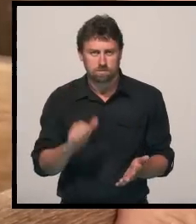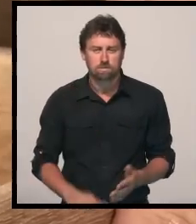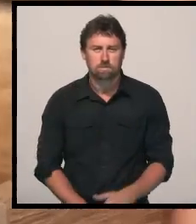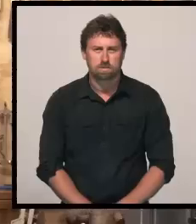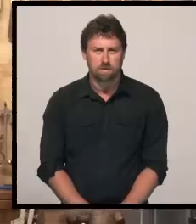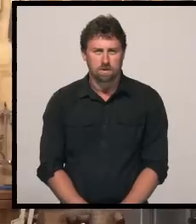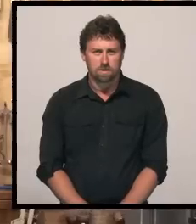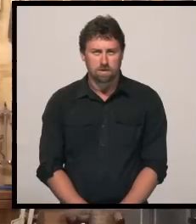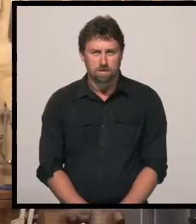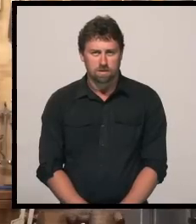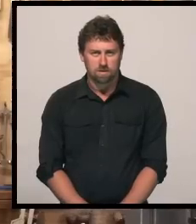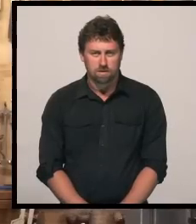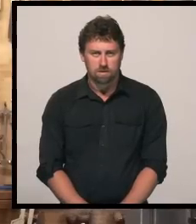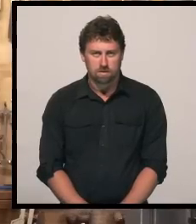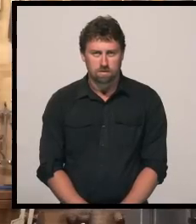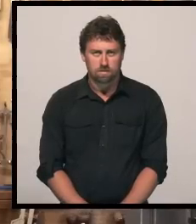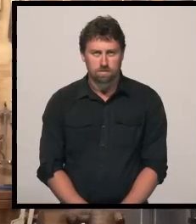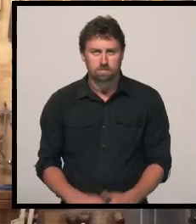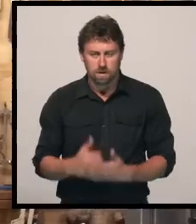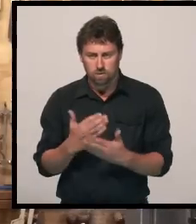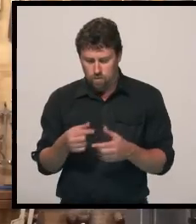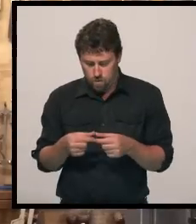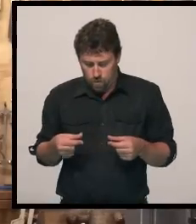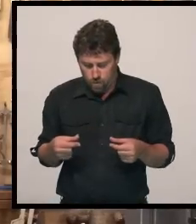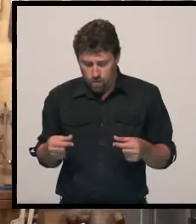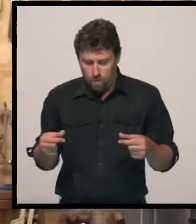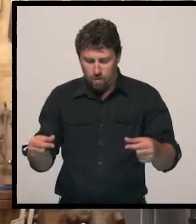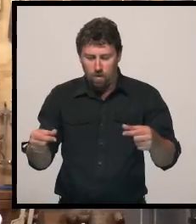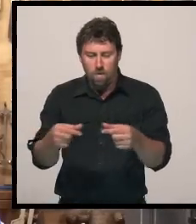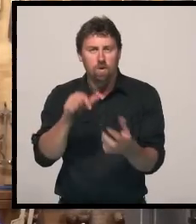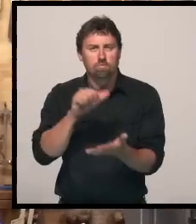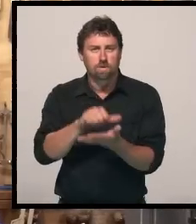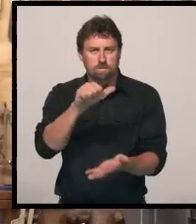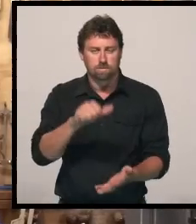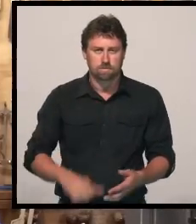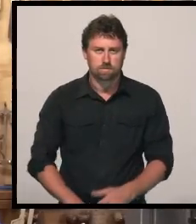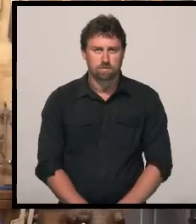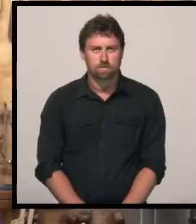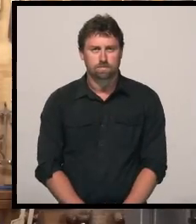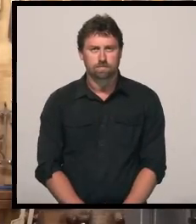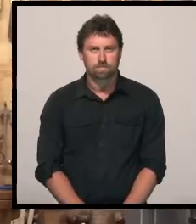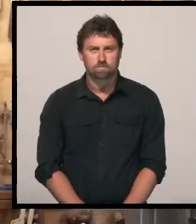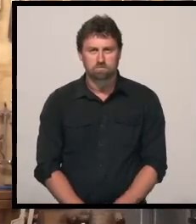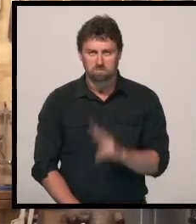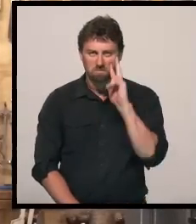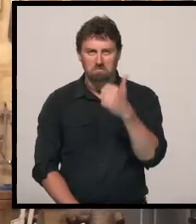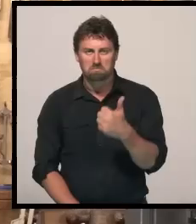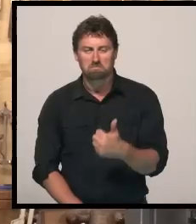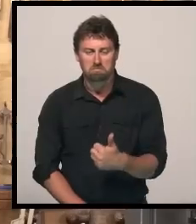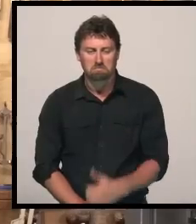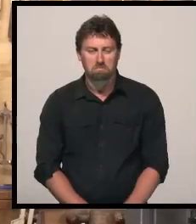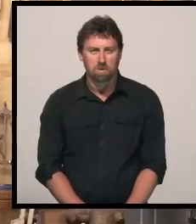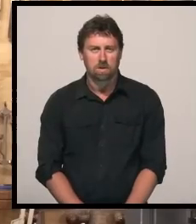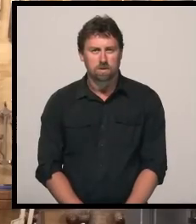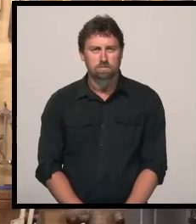edge, and you've got an equal amount all the way through. That looks pretty spot on to me.